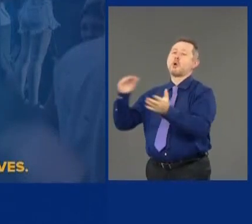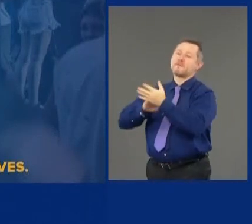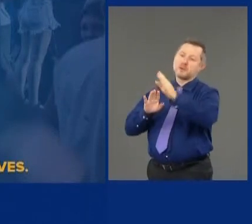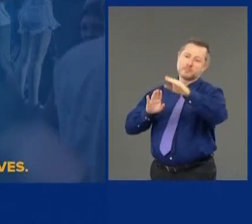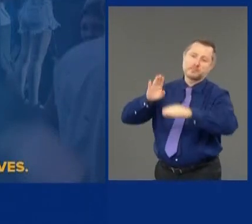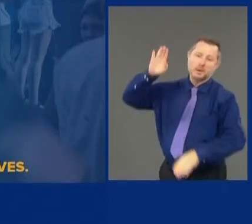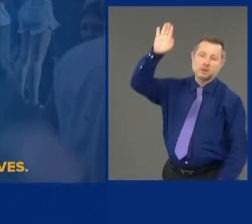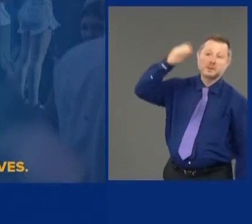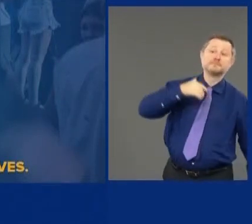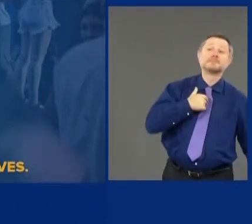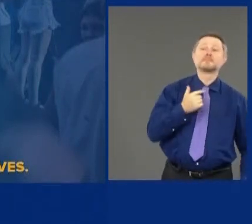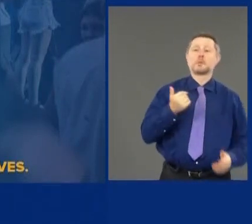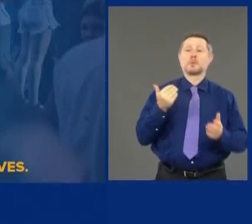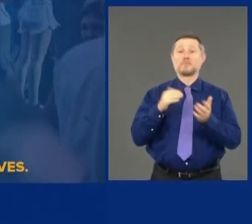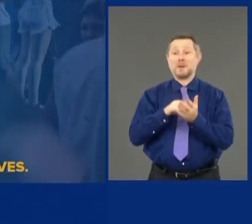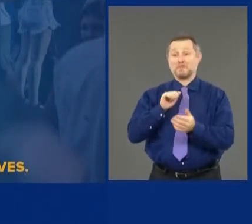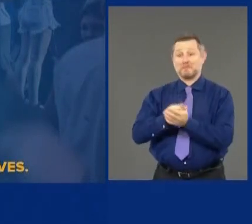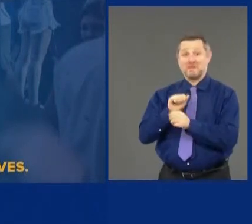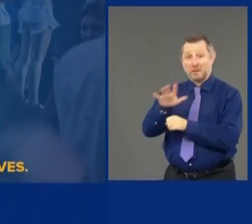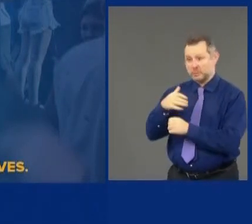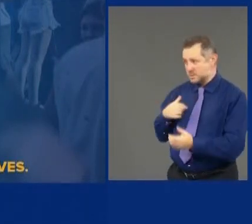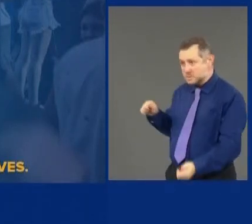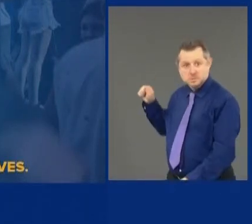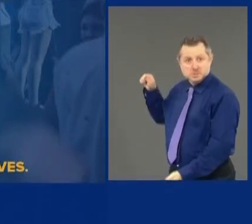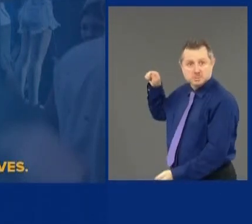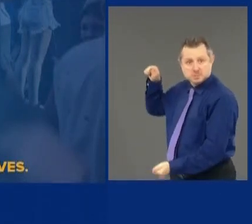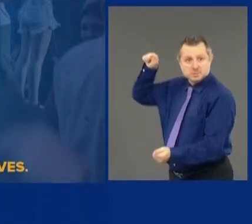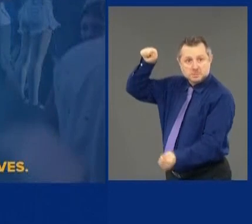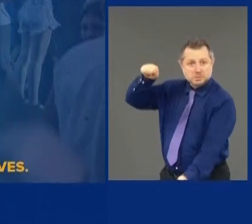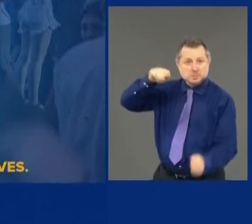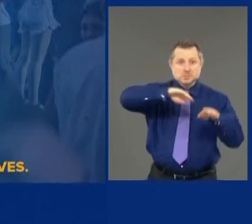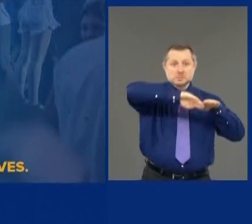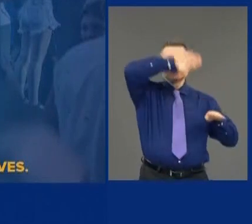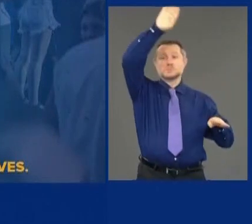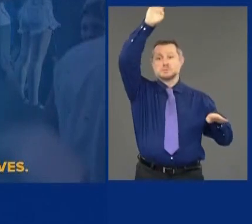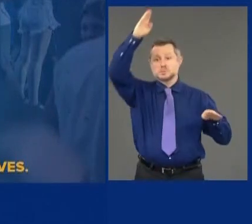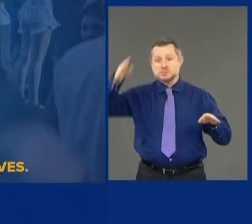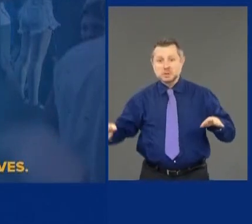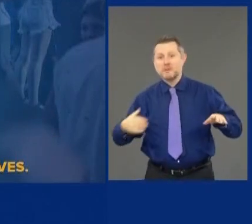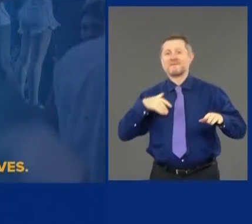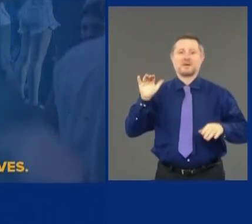back just to remind you of what happens.